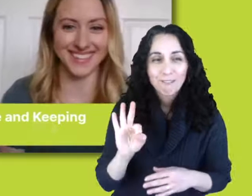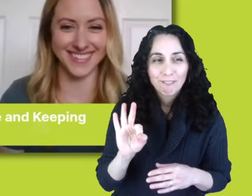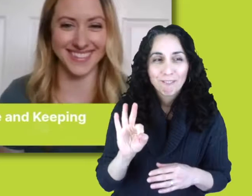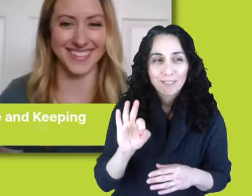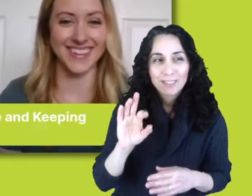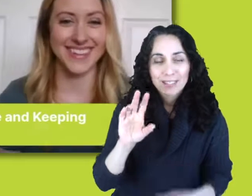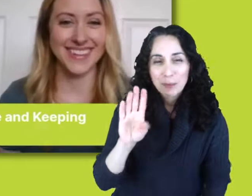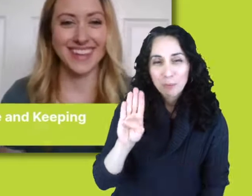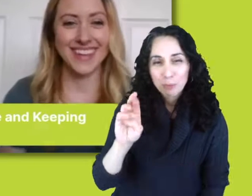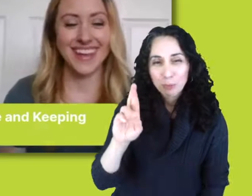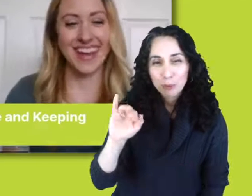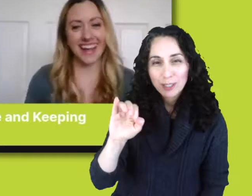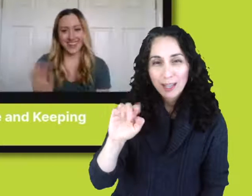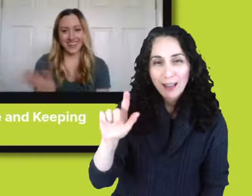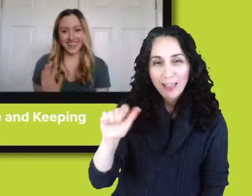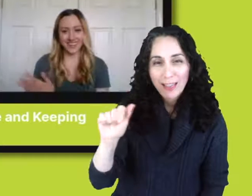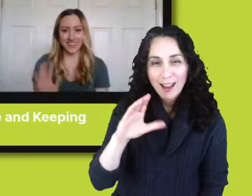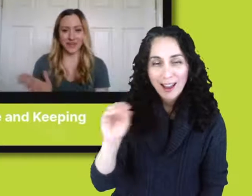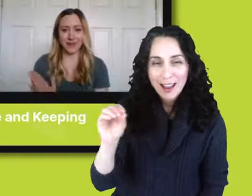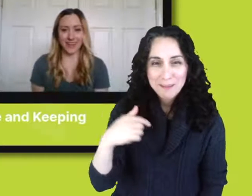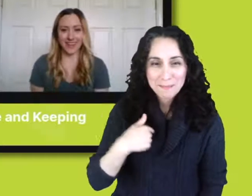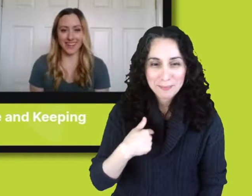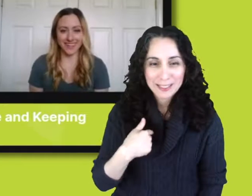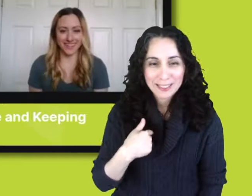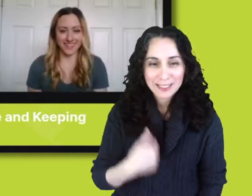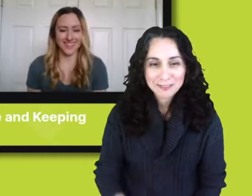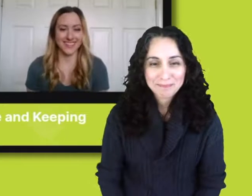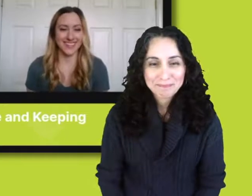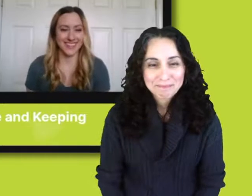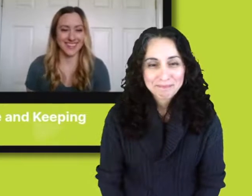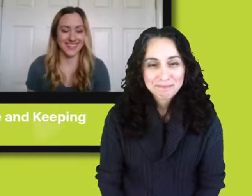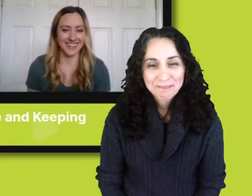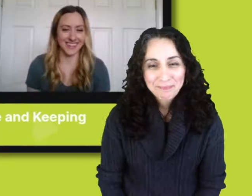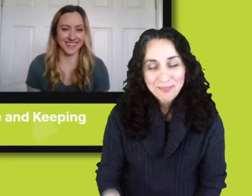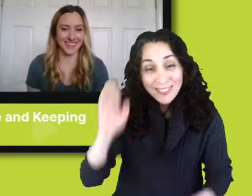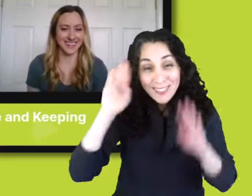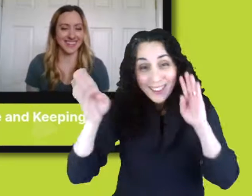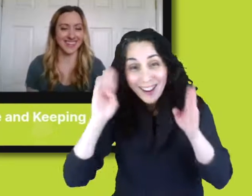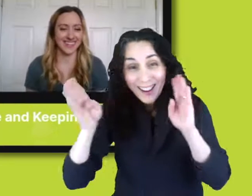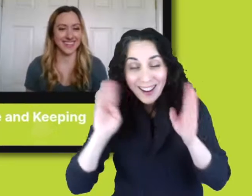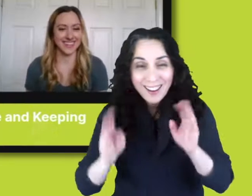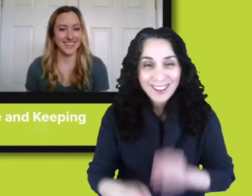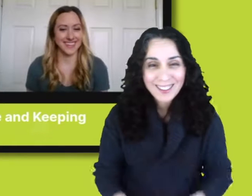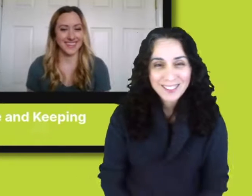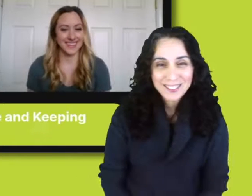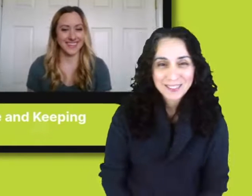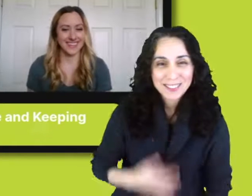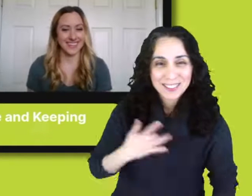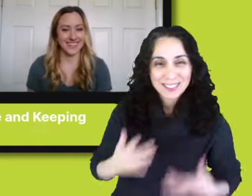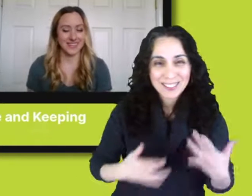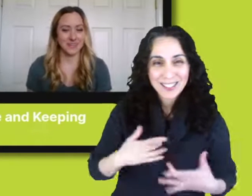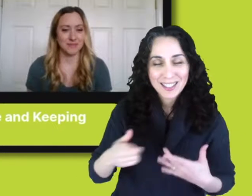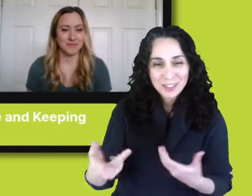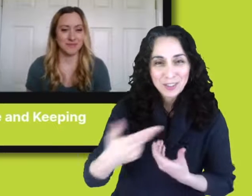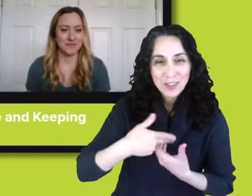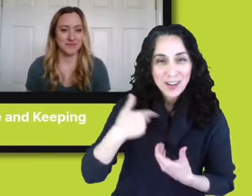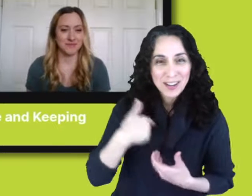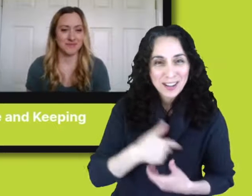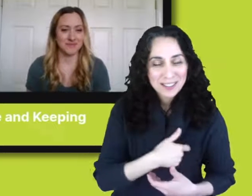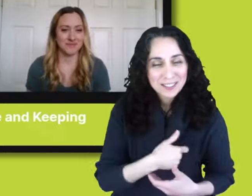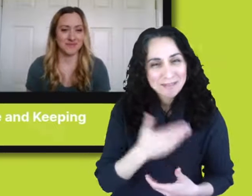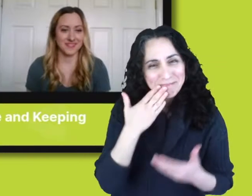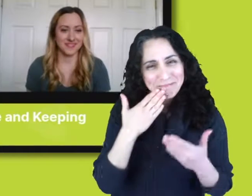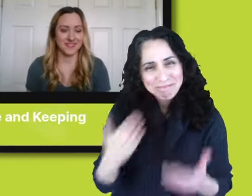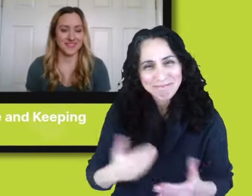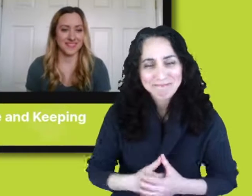is. Hi, Caroline. Hi, how is everybody? We're so excited to have you. Thank you so much for doing this with